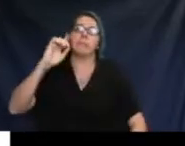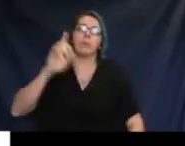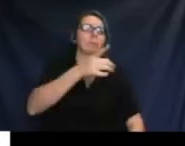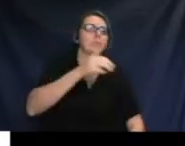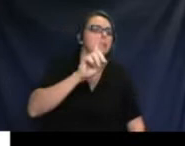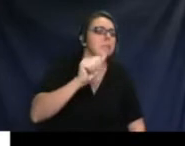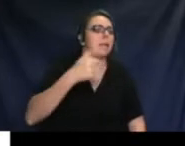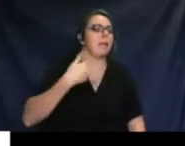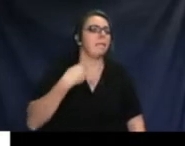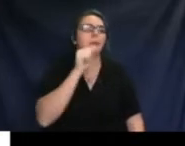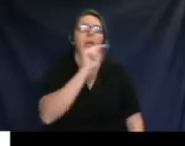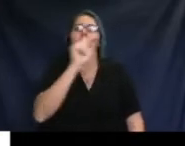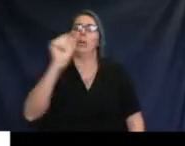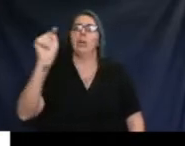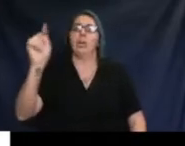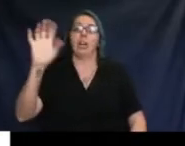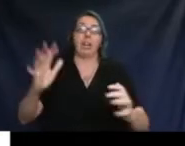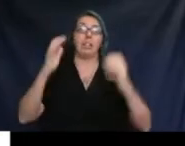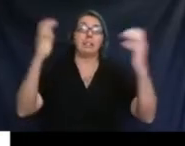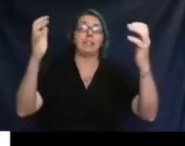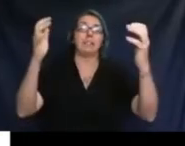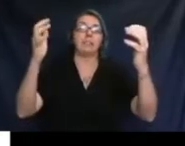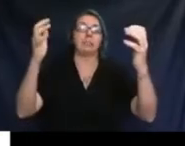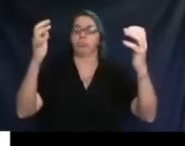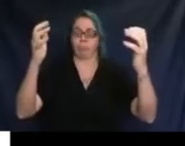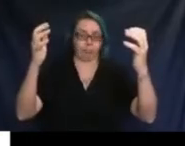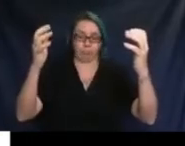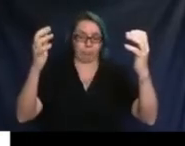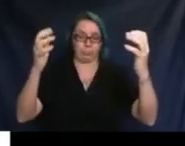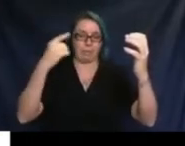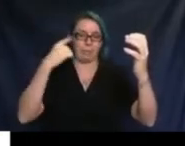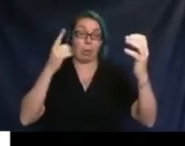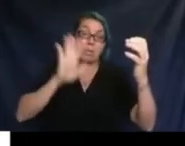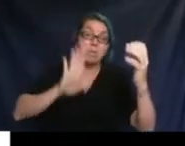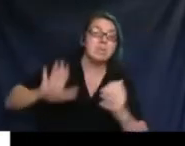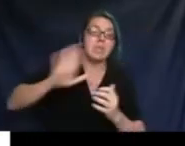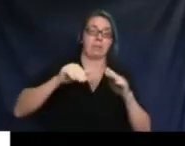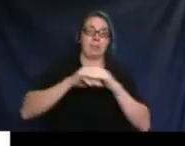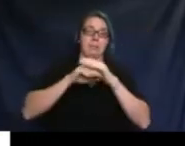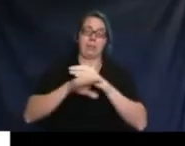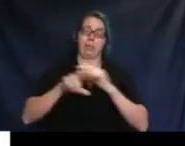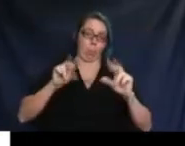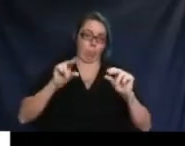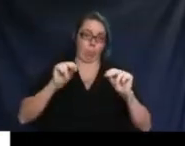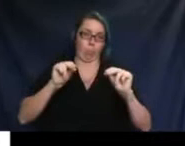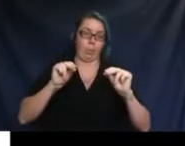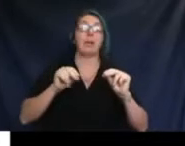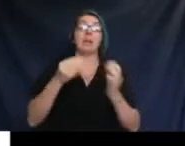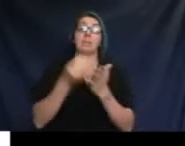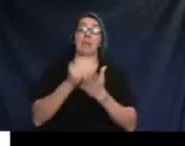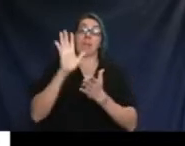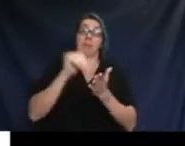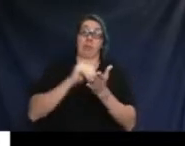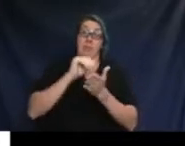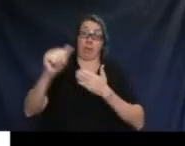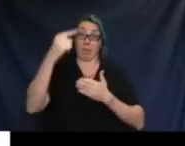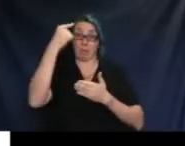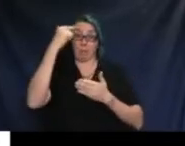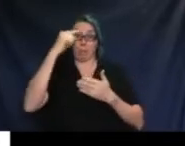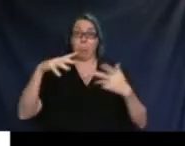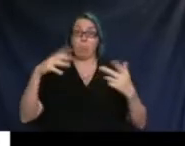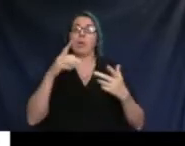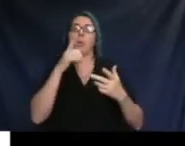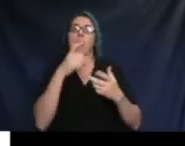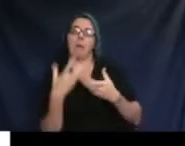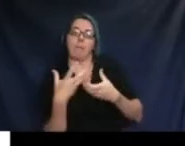audience members or participants, but this is where you might apply if you're working with folks who have a disability